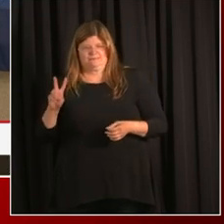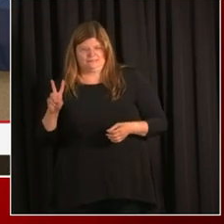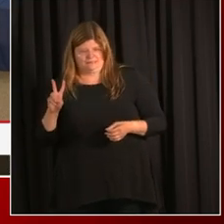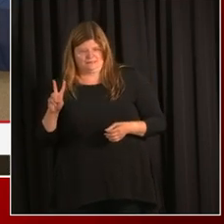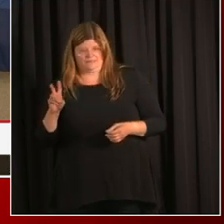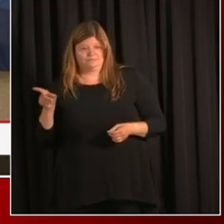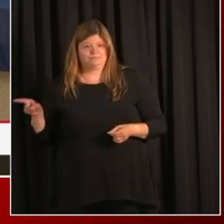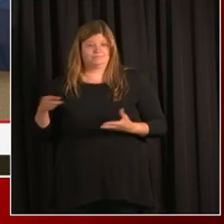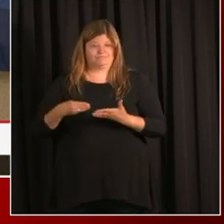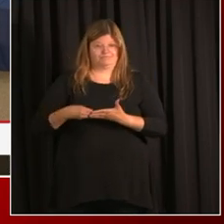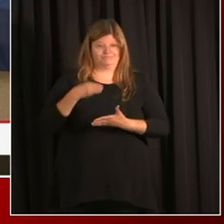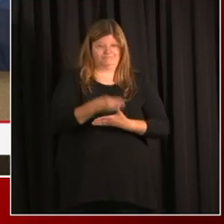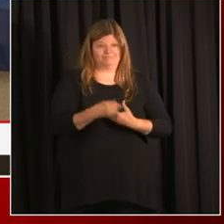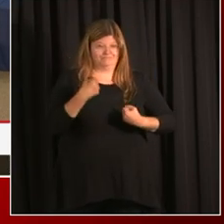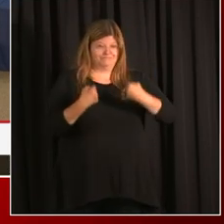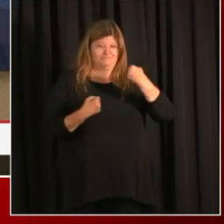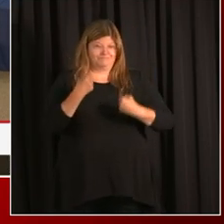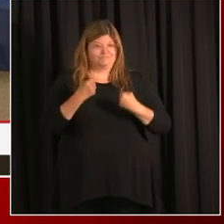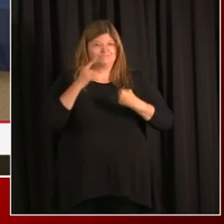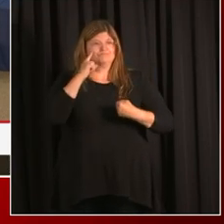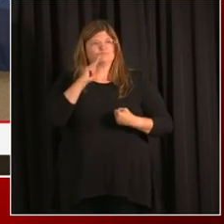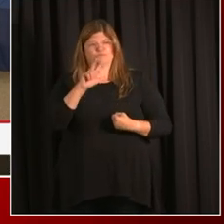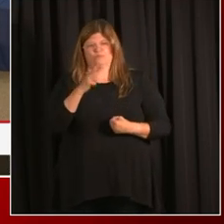not from a dealership, but third party.